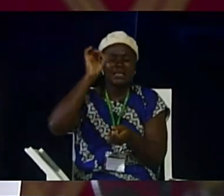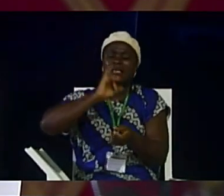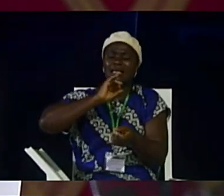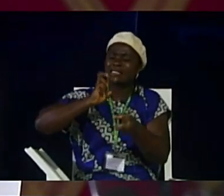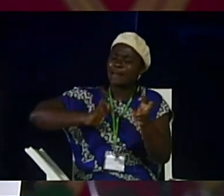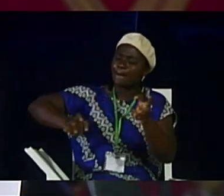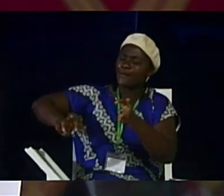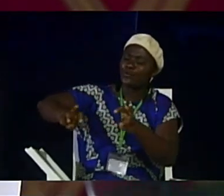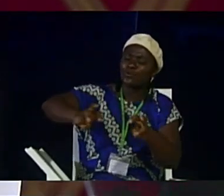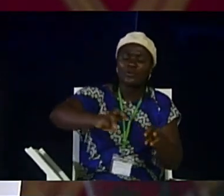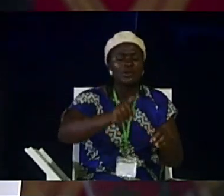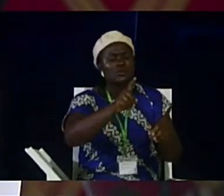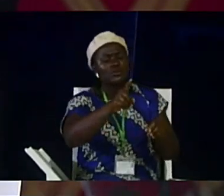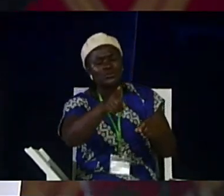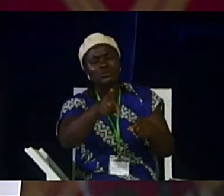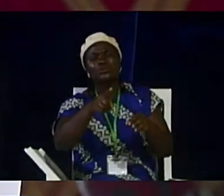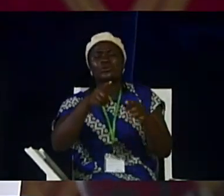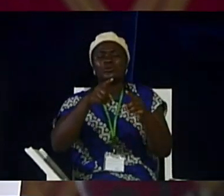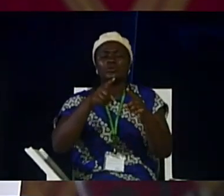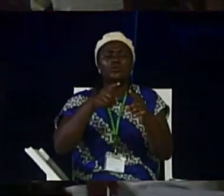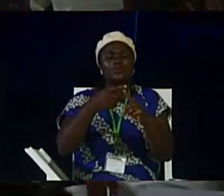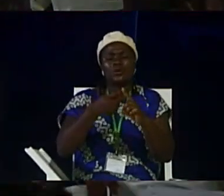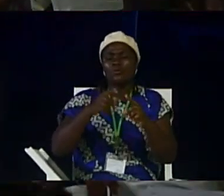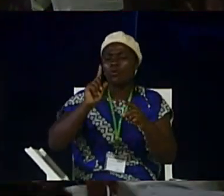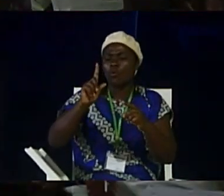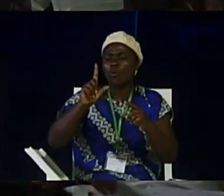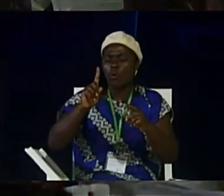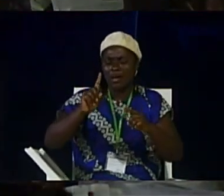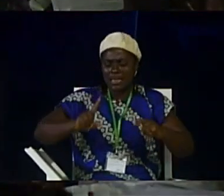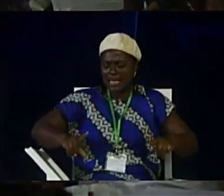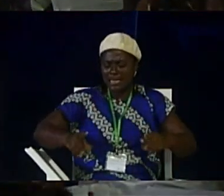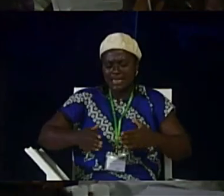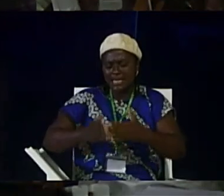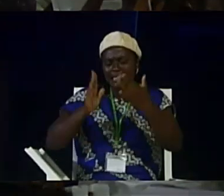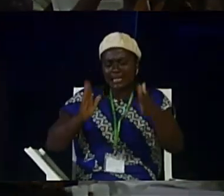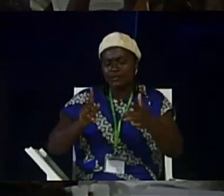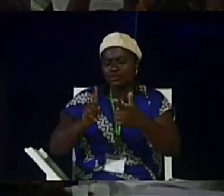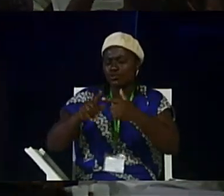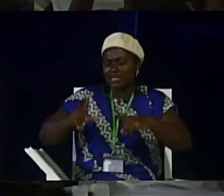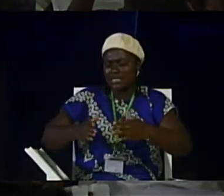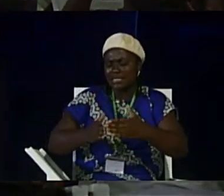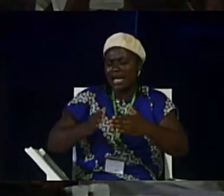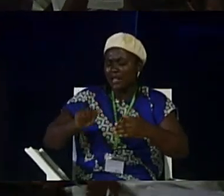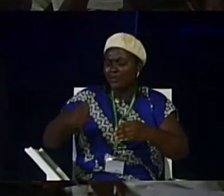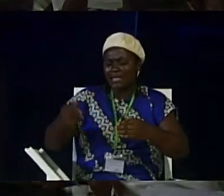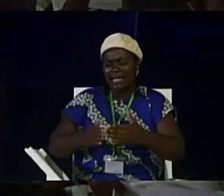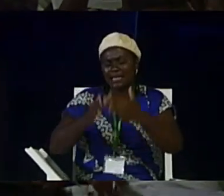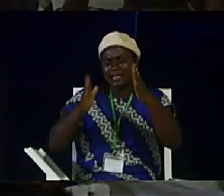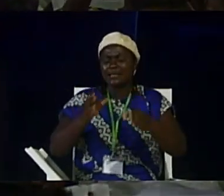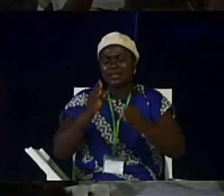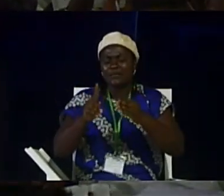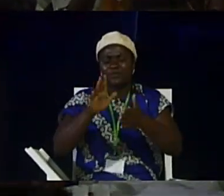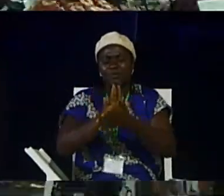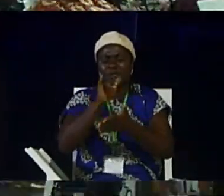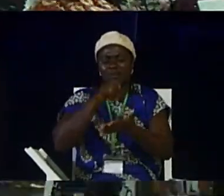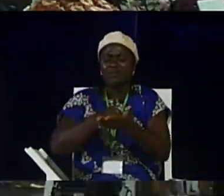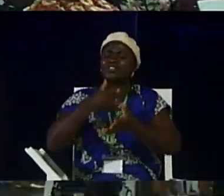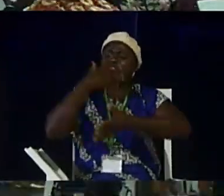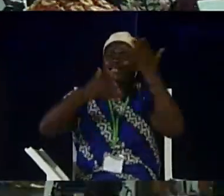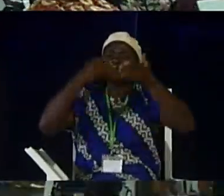from wandering to leading. If you can receive it, shout another big